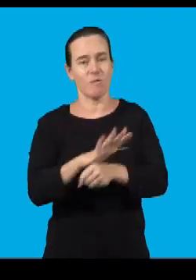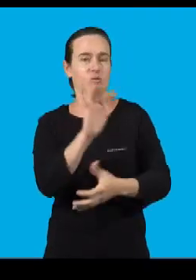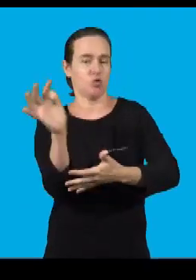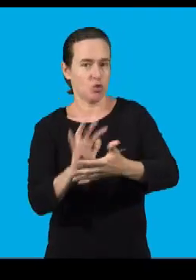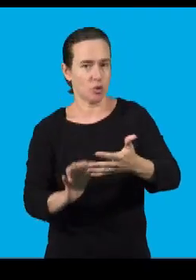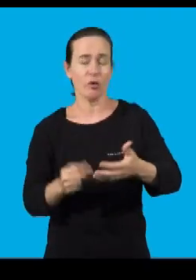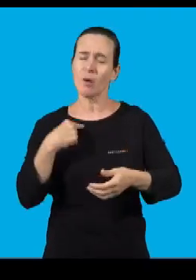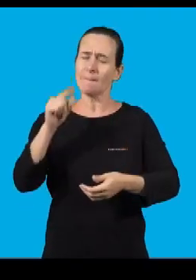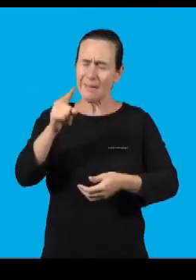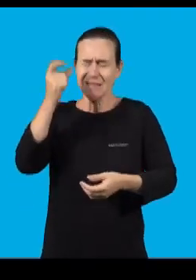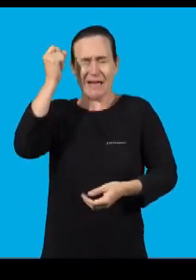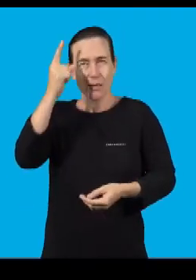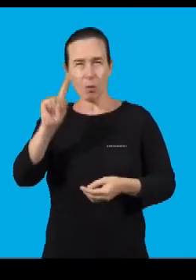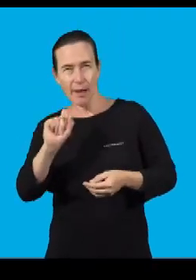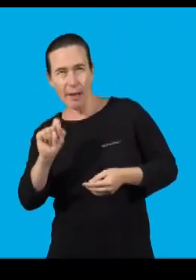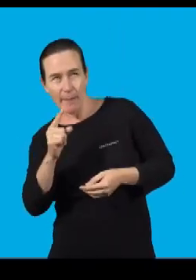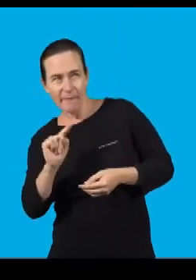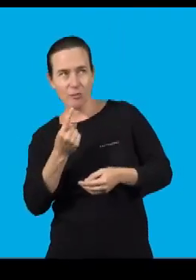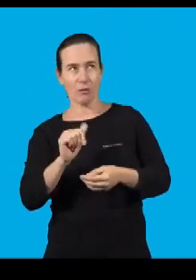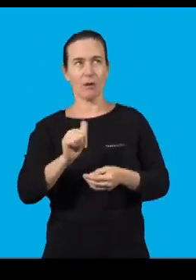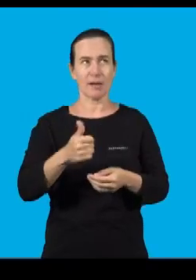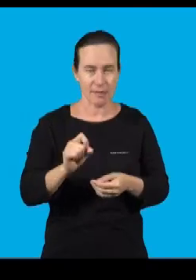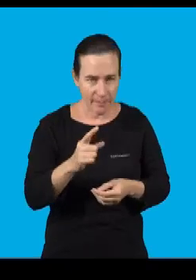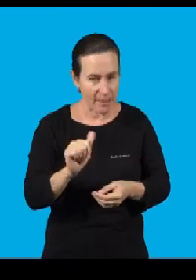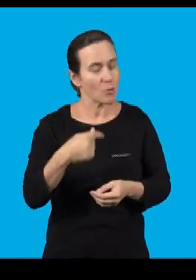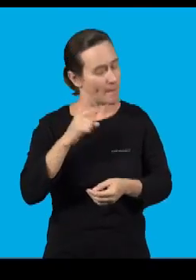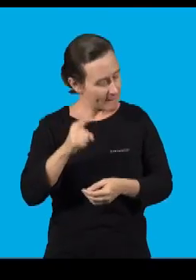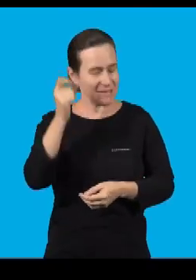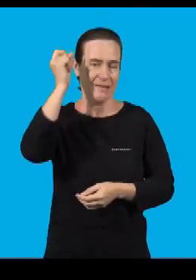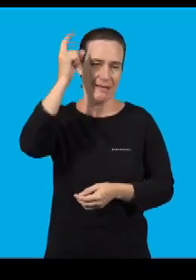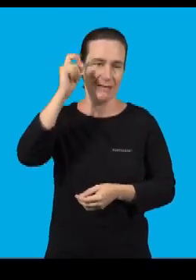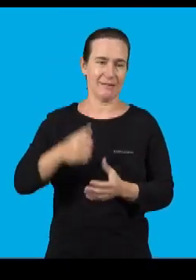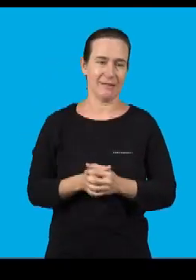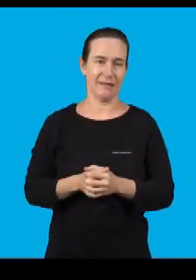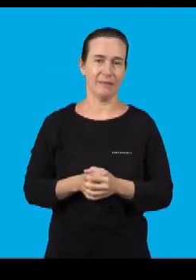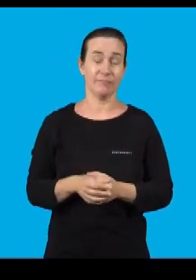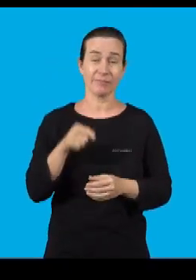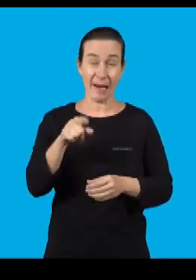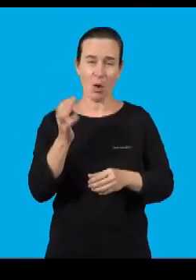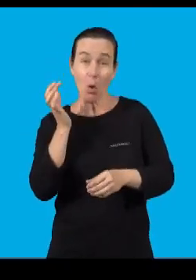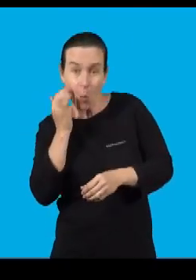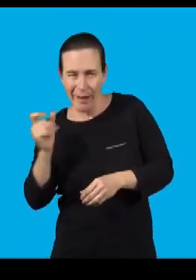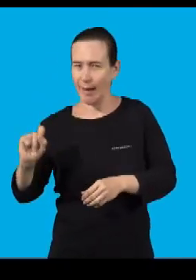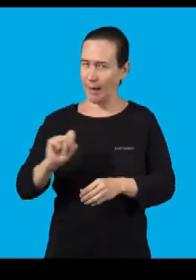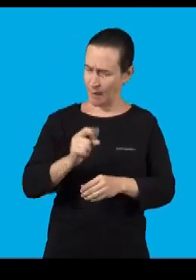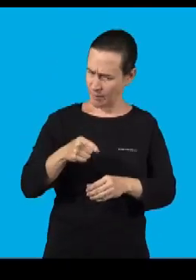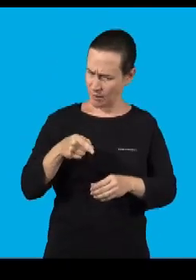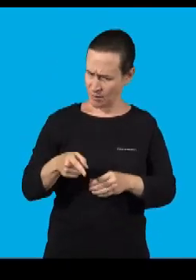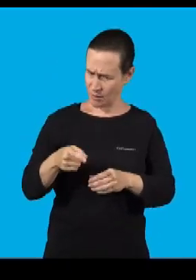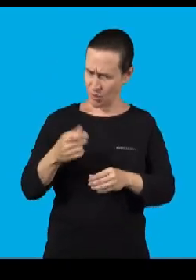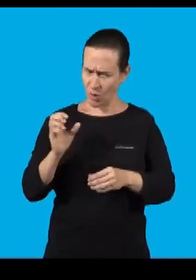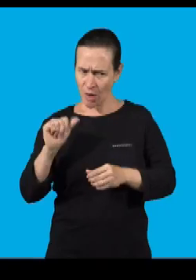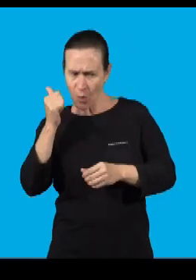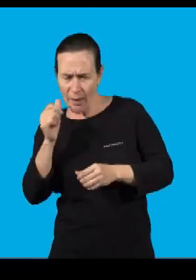have to know the sequence of events because that is how we respond to questions as well. And timelines are very important